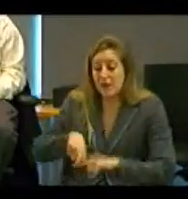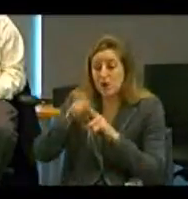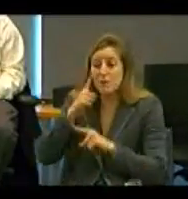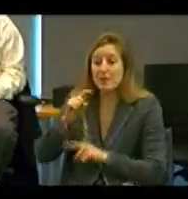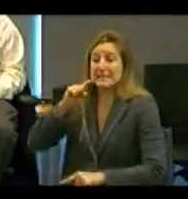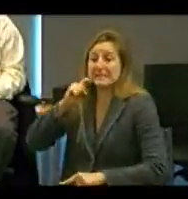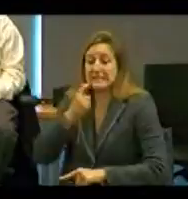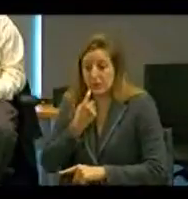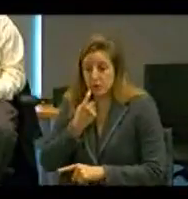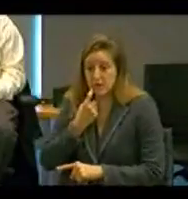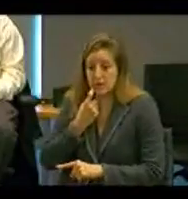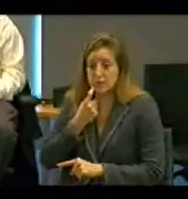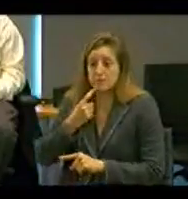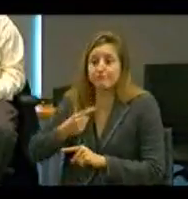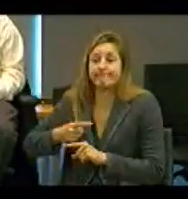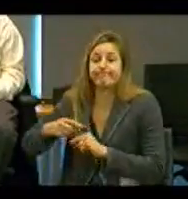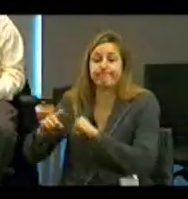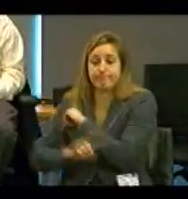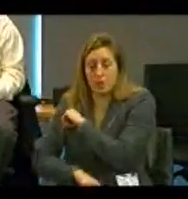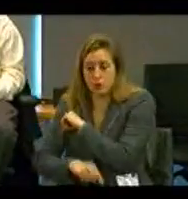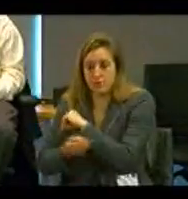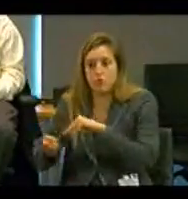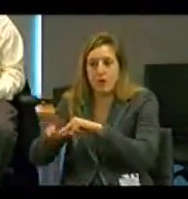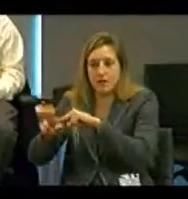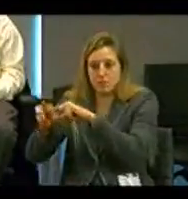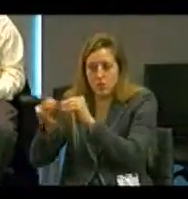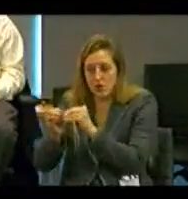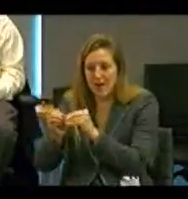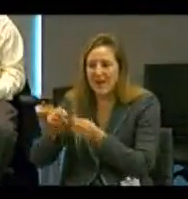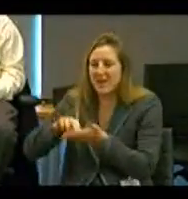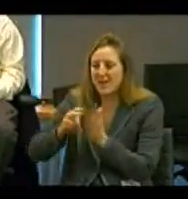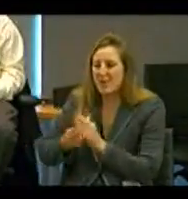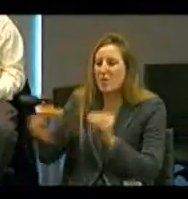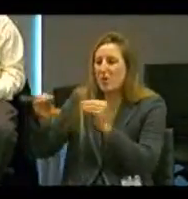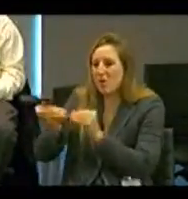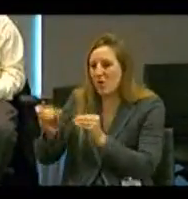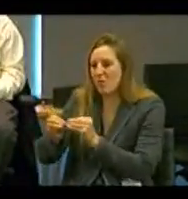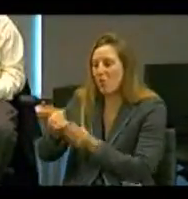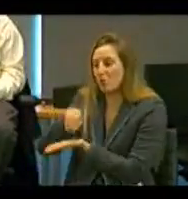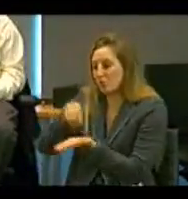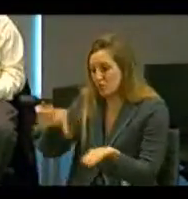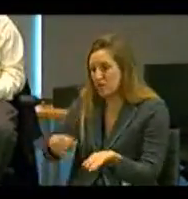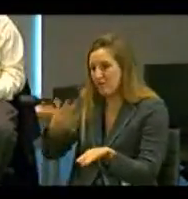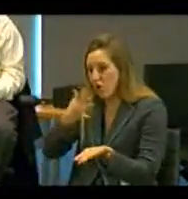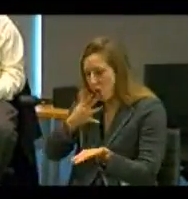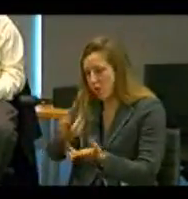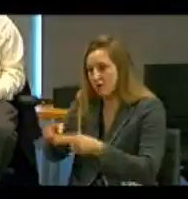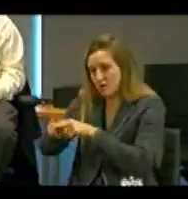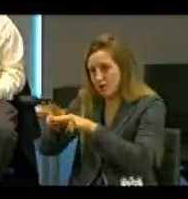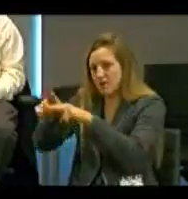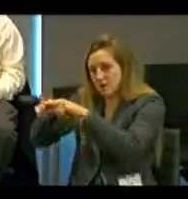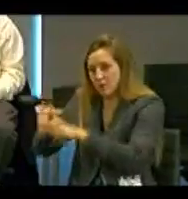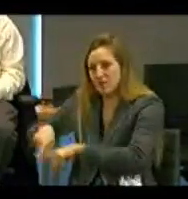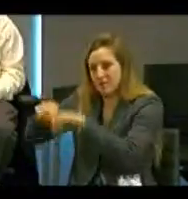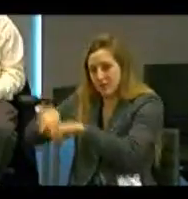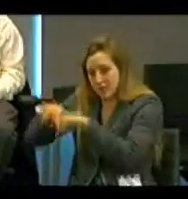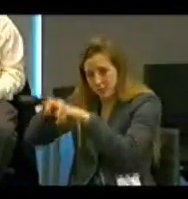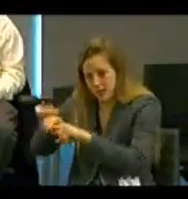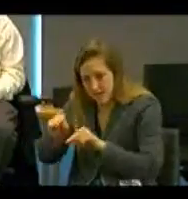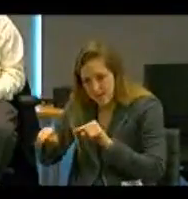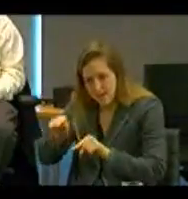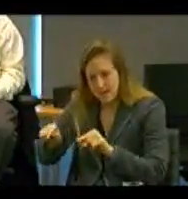of that, the overall racial disparity rose. Now, it has not harmed students in Miami or Washington, D.C., but it has not happened